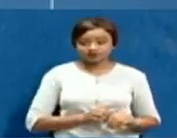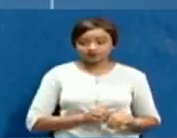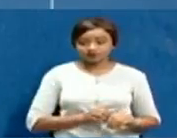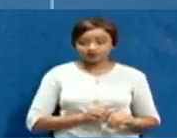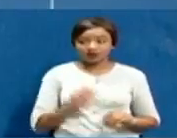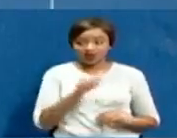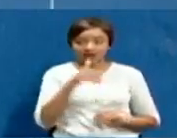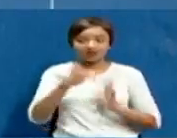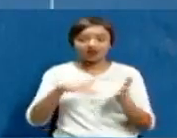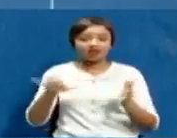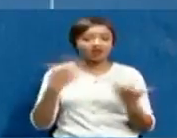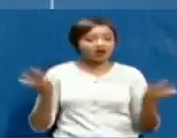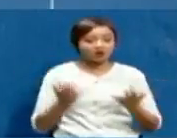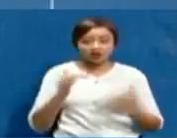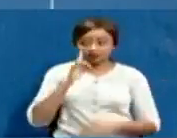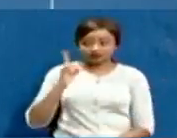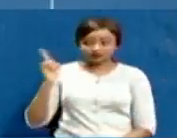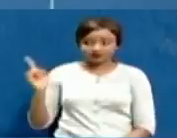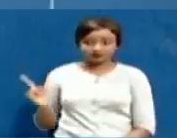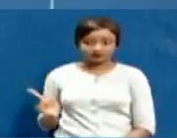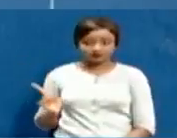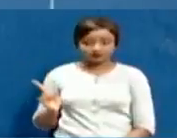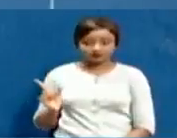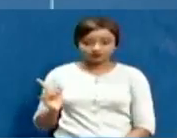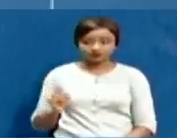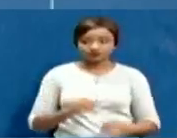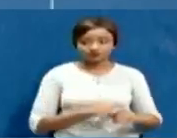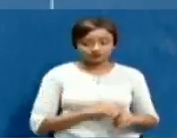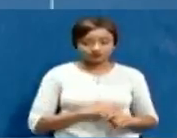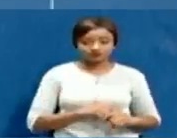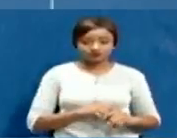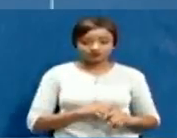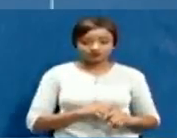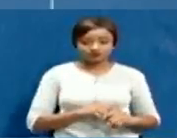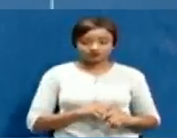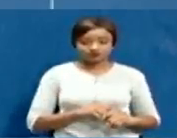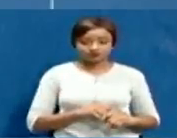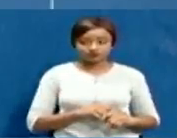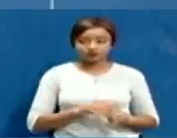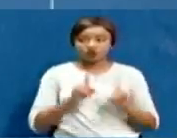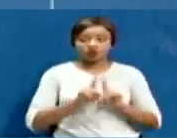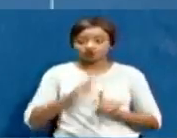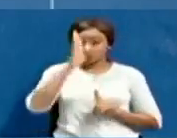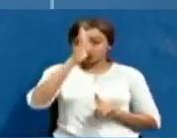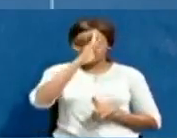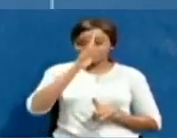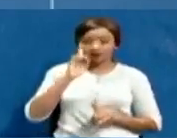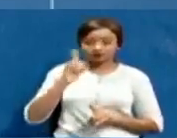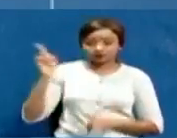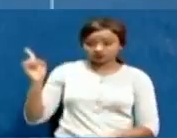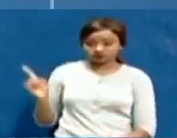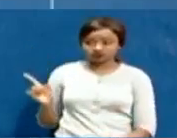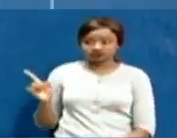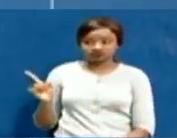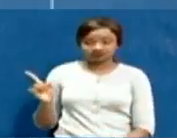Kisumu, Nakuru, Embu, Garissa, Laikipia, and Narok recording between 9 and 3, while Bungoma, Kwale, Meru,